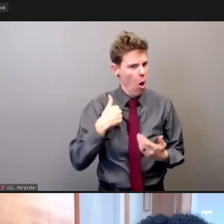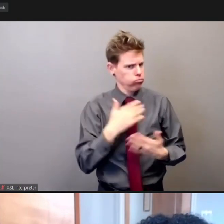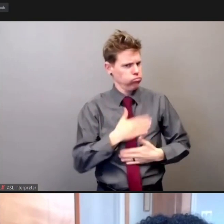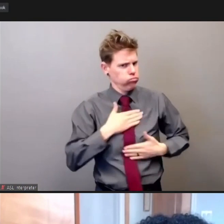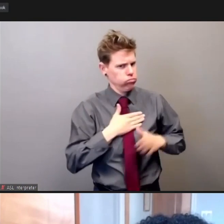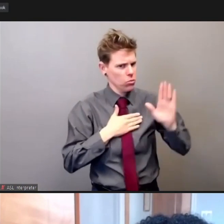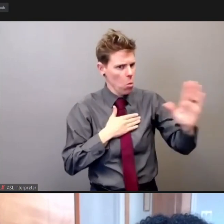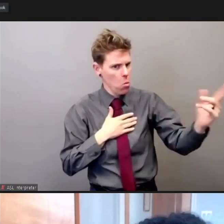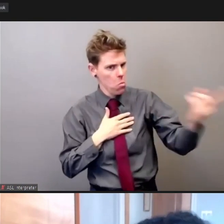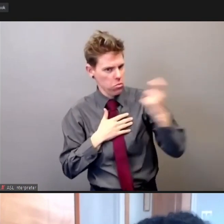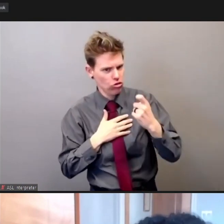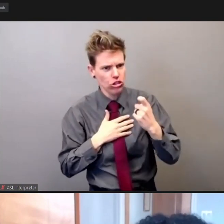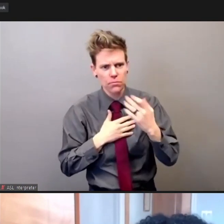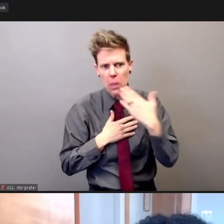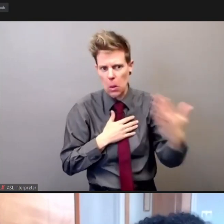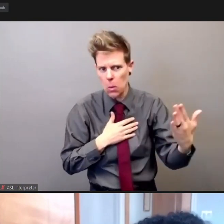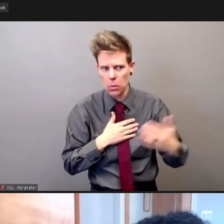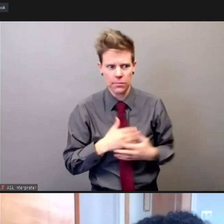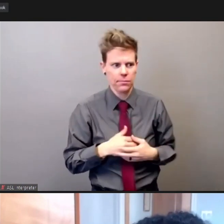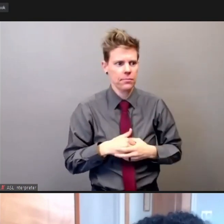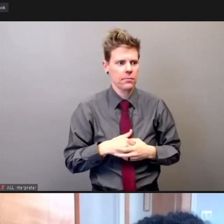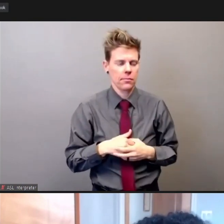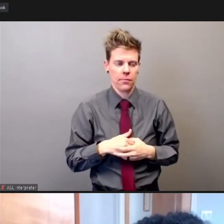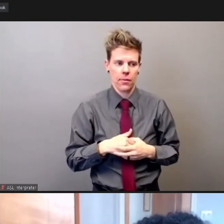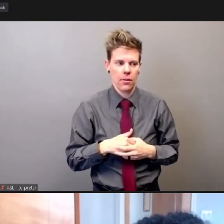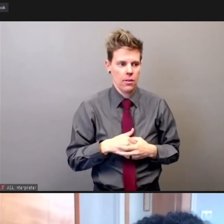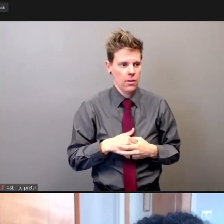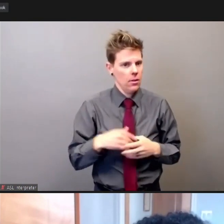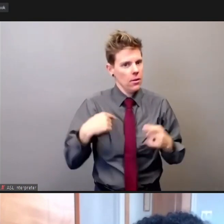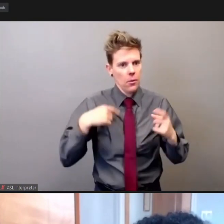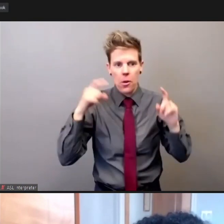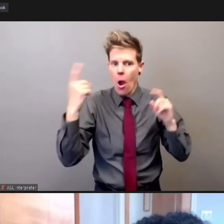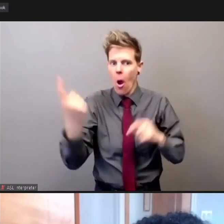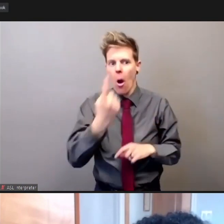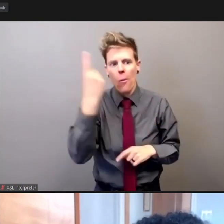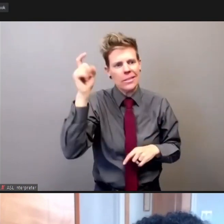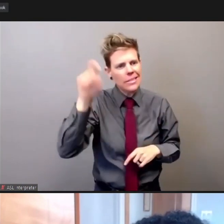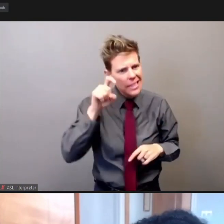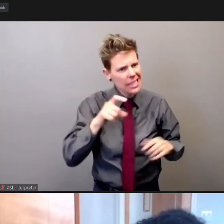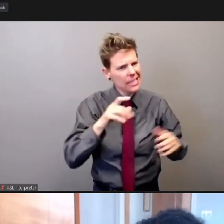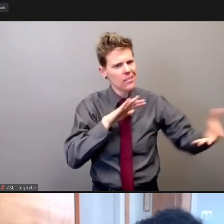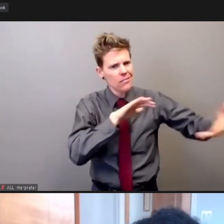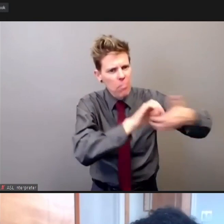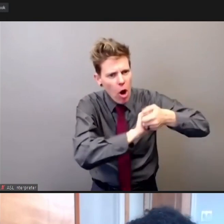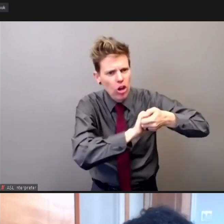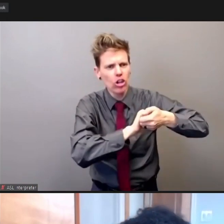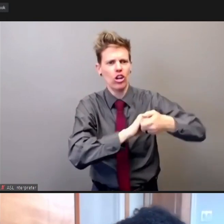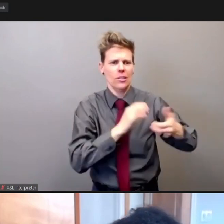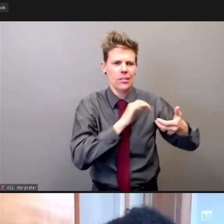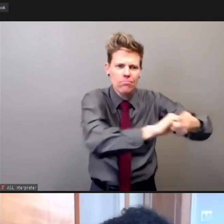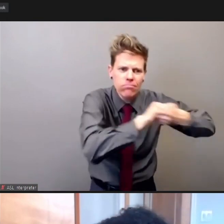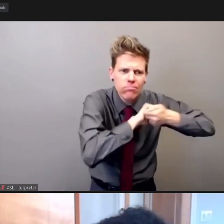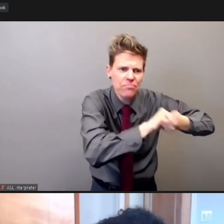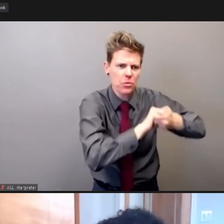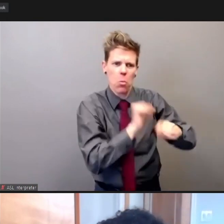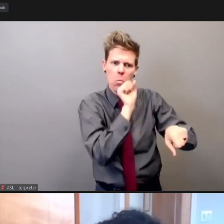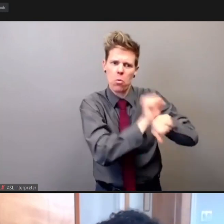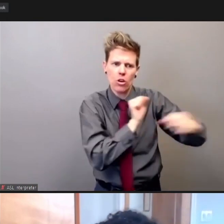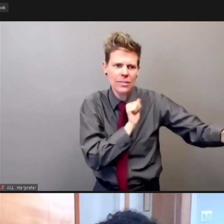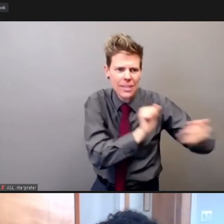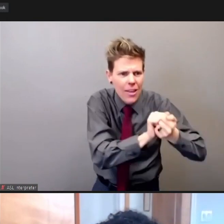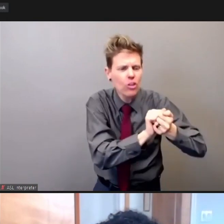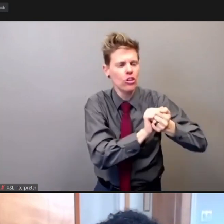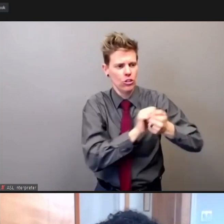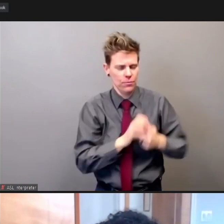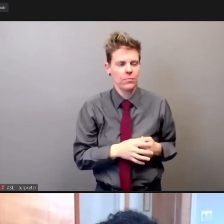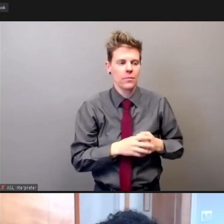need every partner. And vaccine demand, vaccine credibility, vaccine distribution, we do